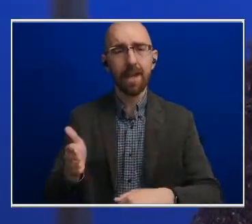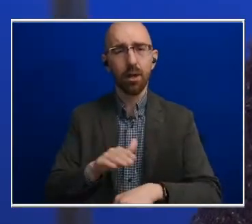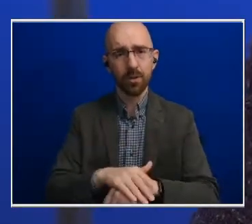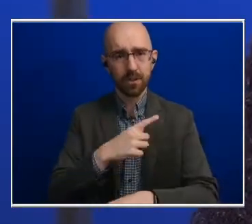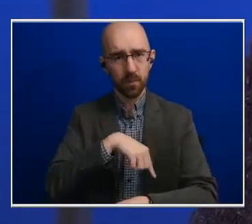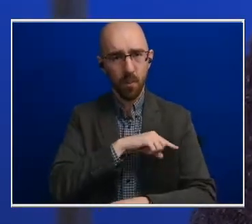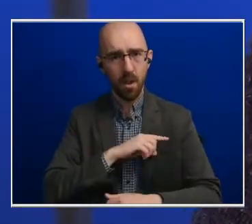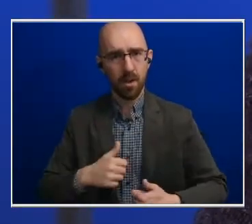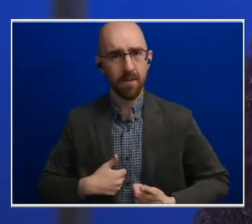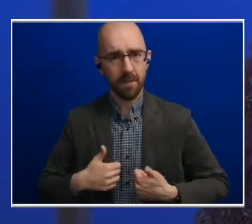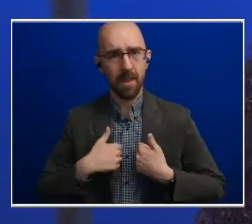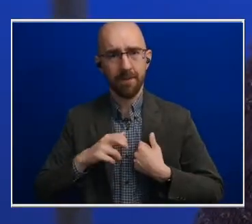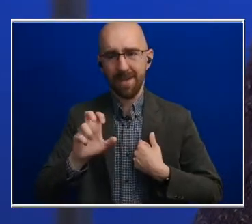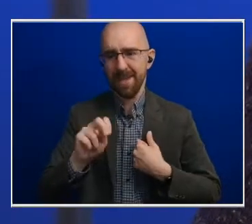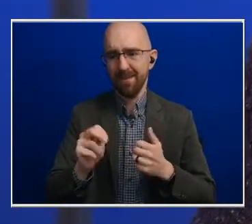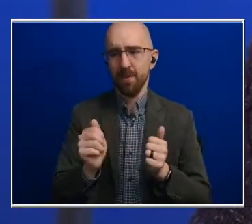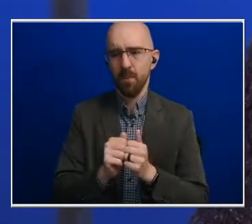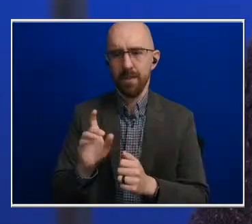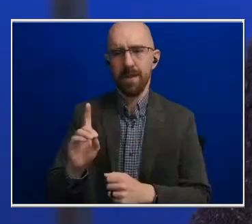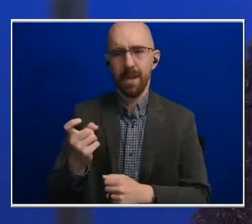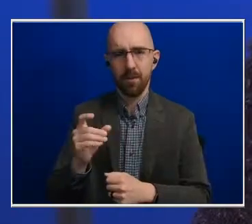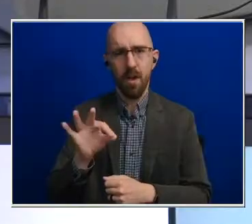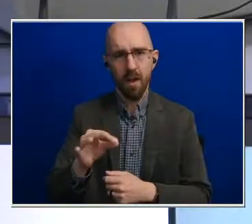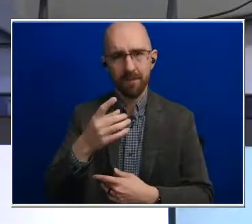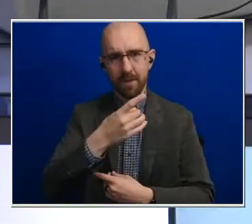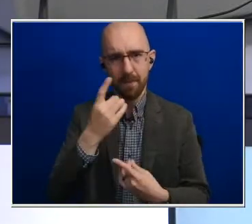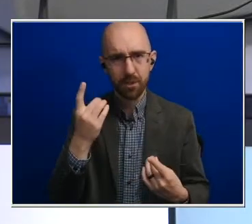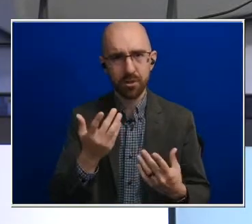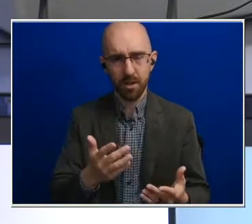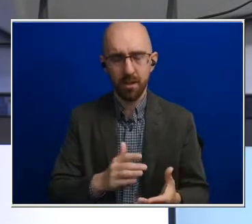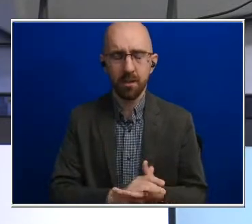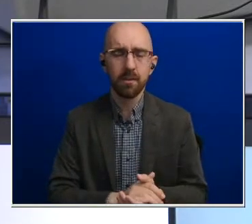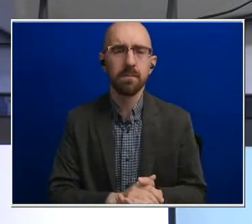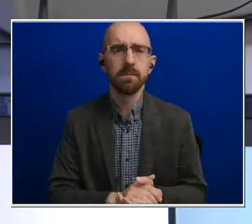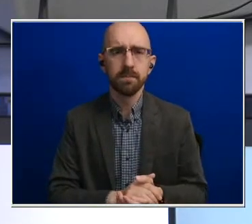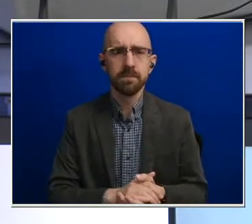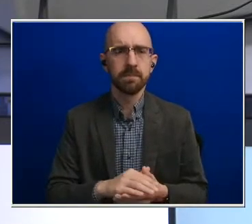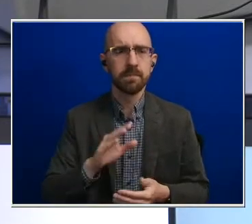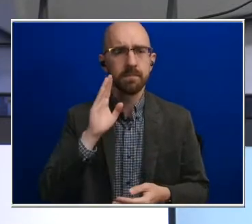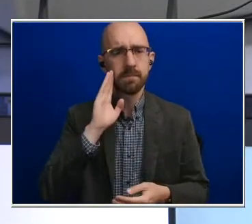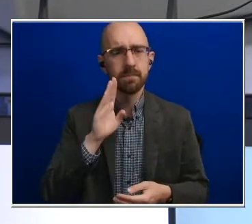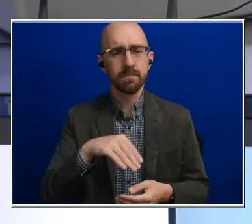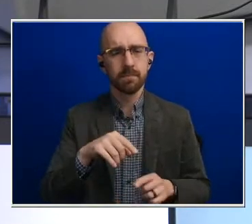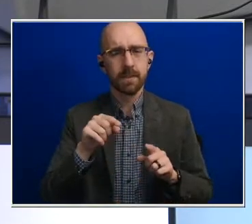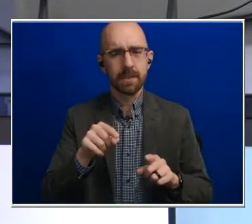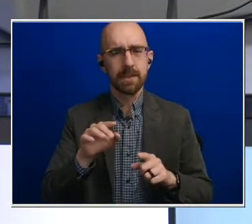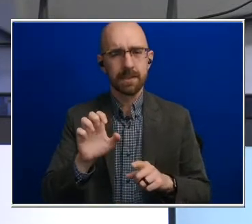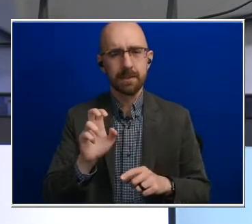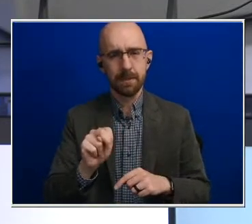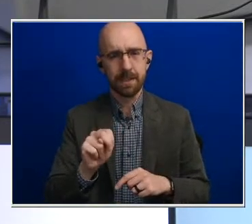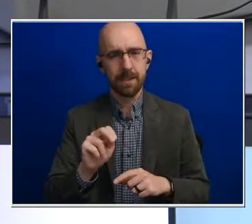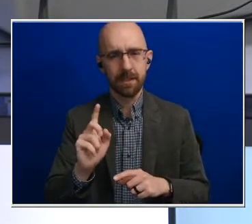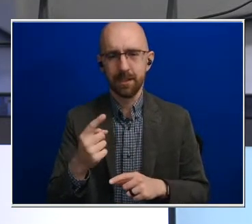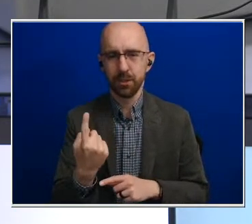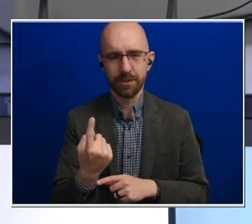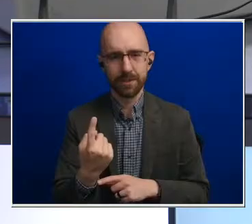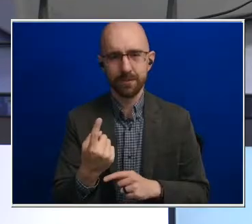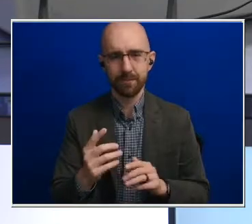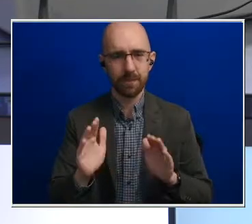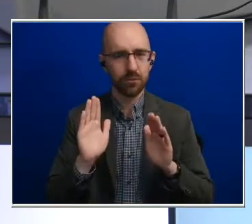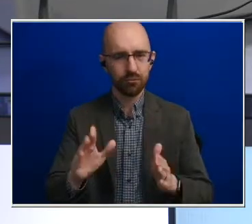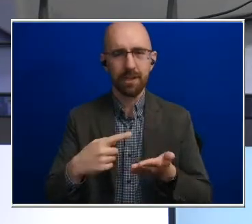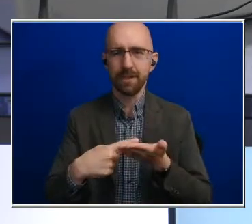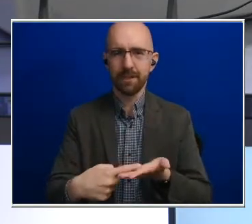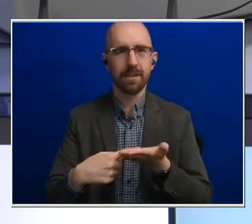a diagnosis of dementia. You know, this has been just a great discussion, and Dr.